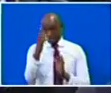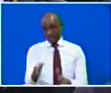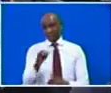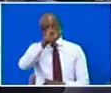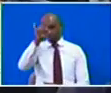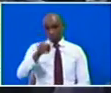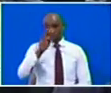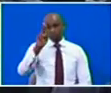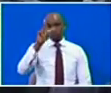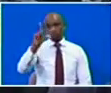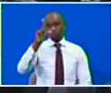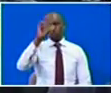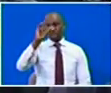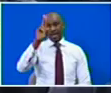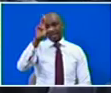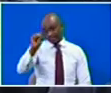Julius Karuku.